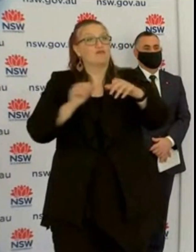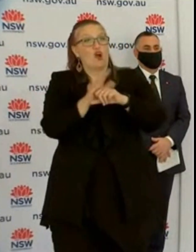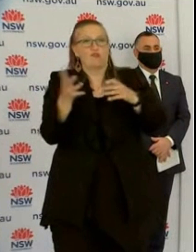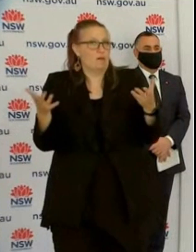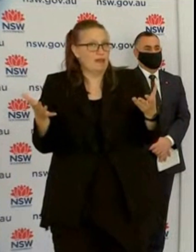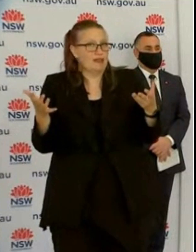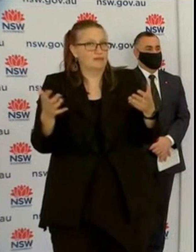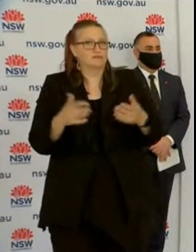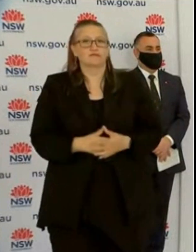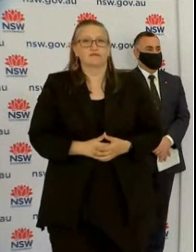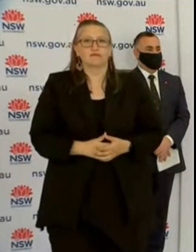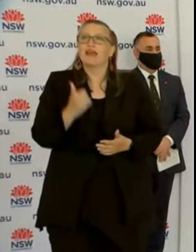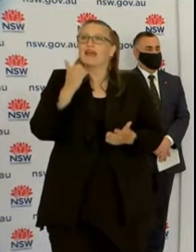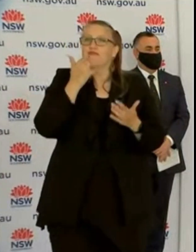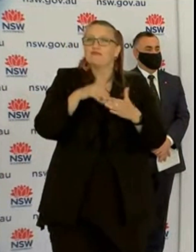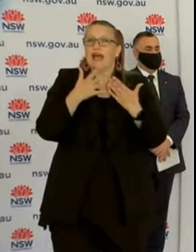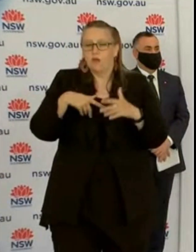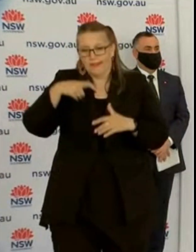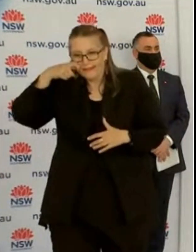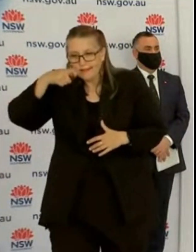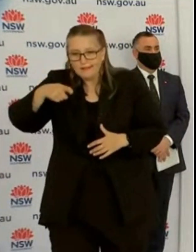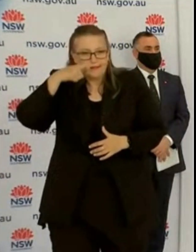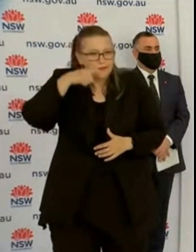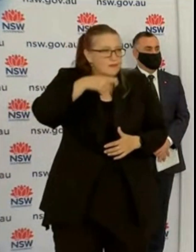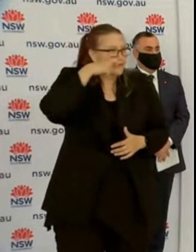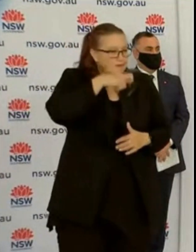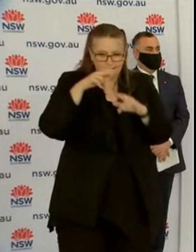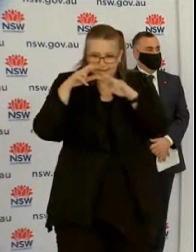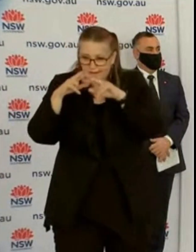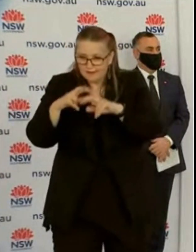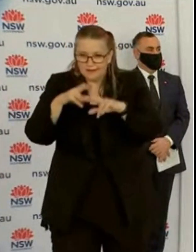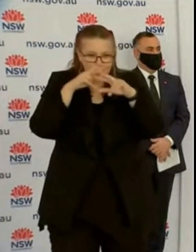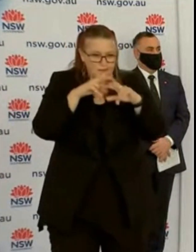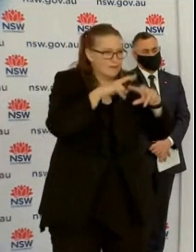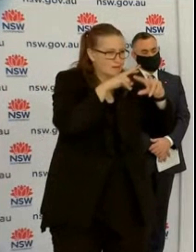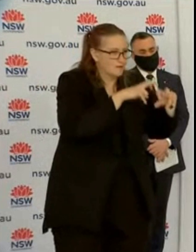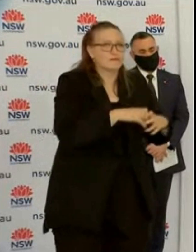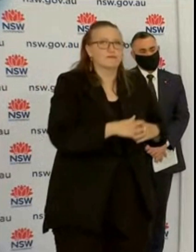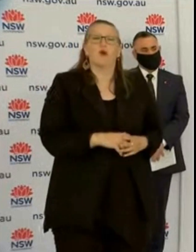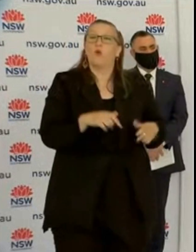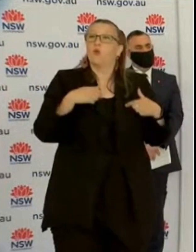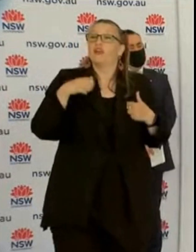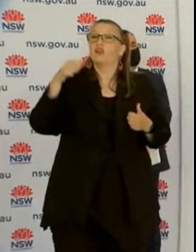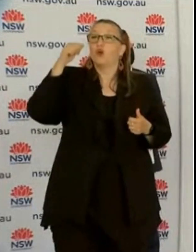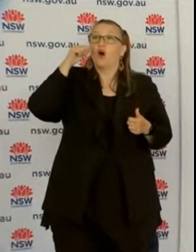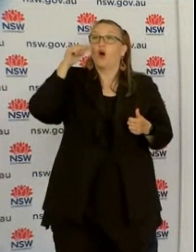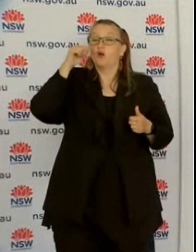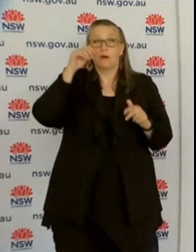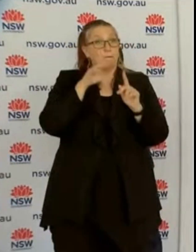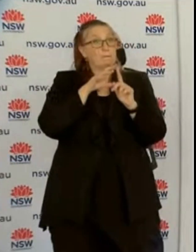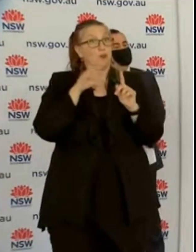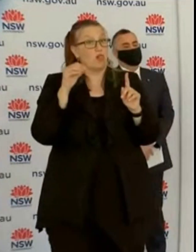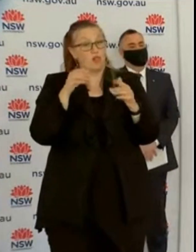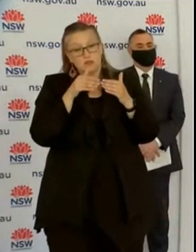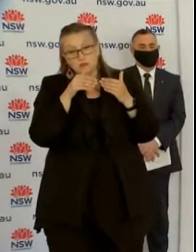this, every day we scrutinise everything very, very closely. We know from the modelling that the worst weeks in terms of case